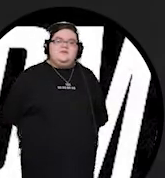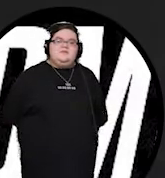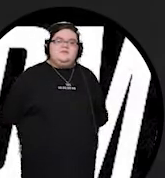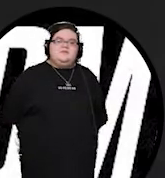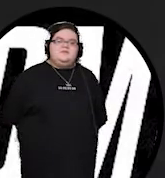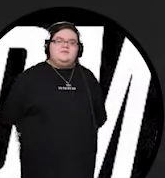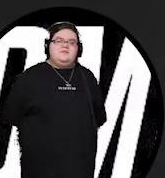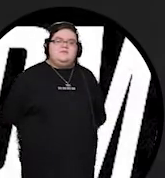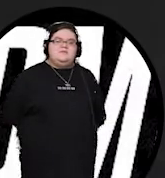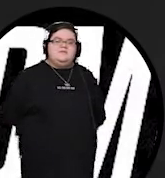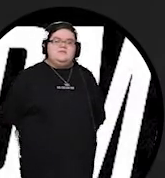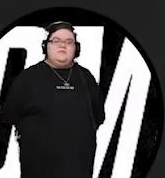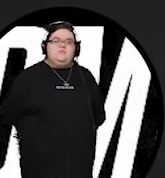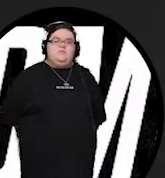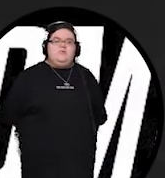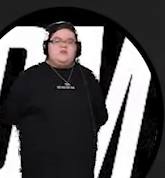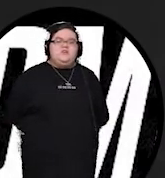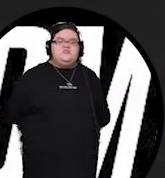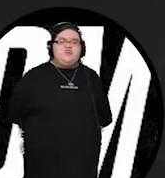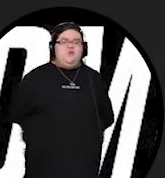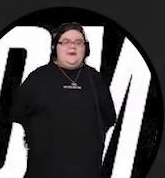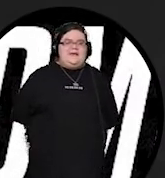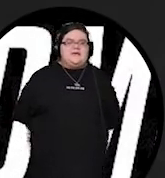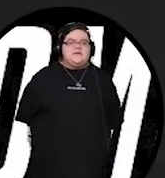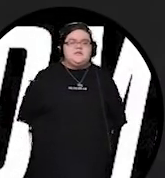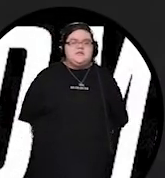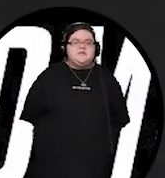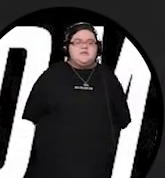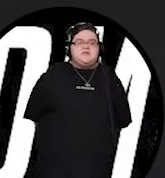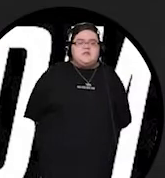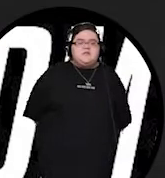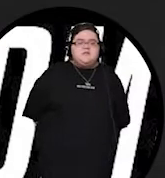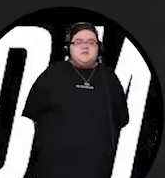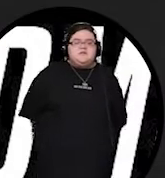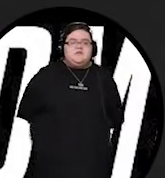Oh, oh no. Oh, multitasking. What are you doing? Let's go.